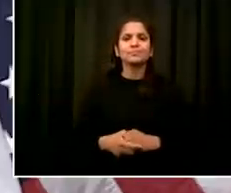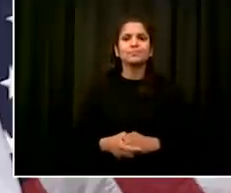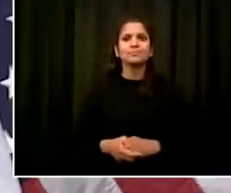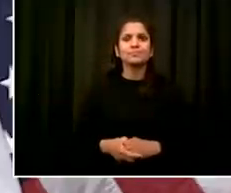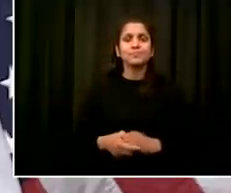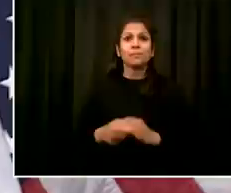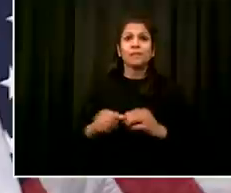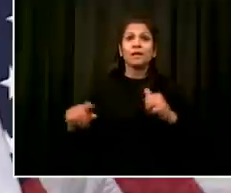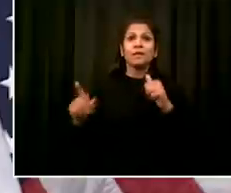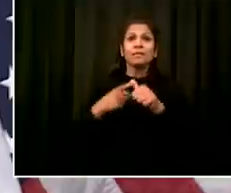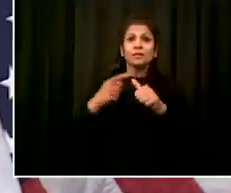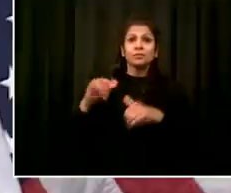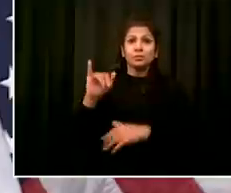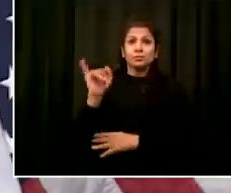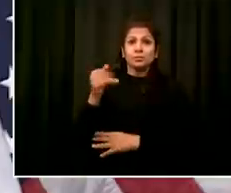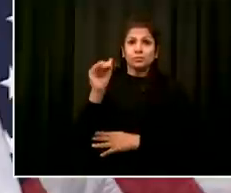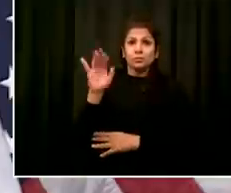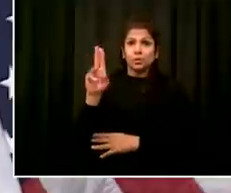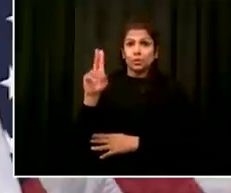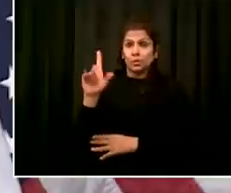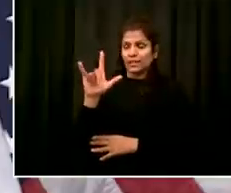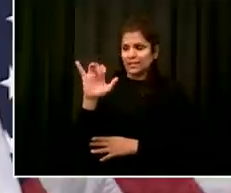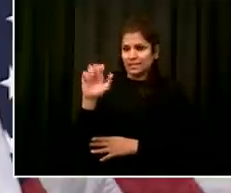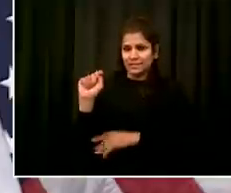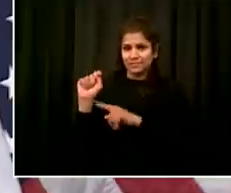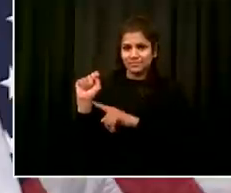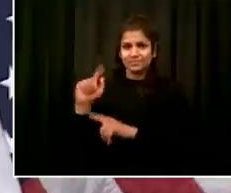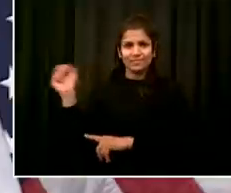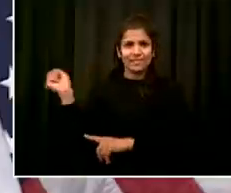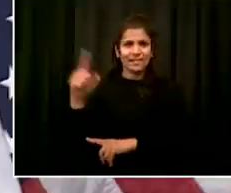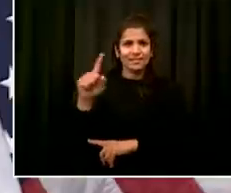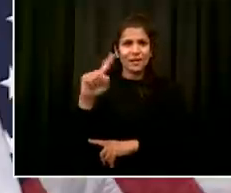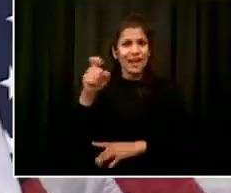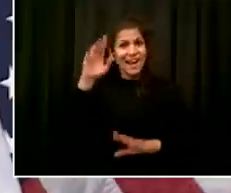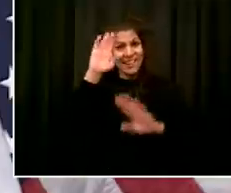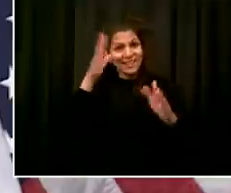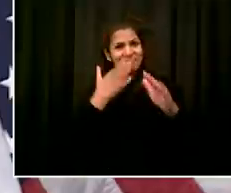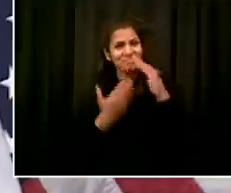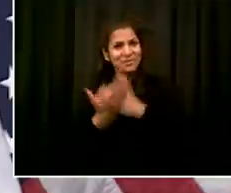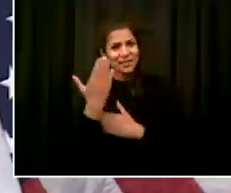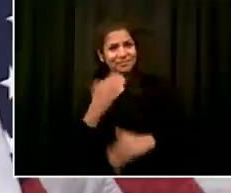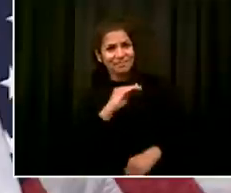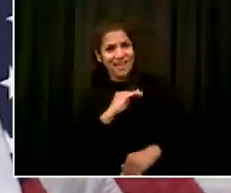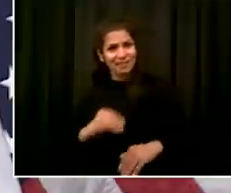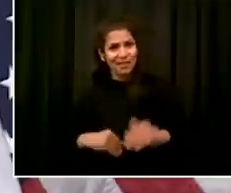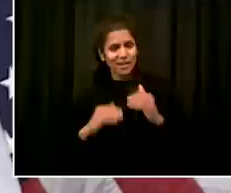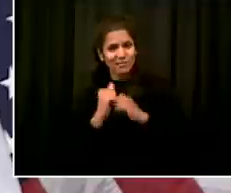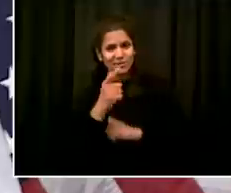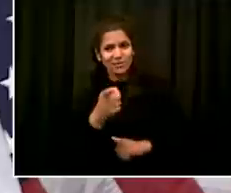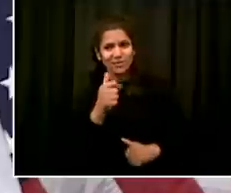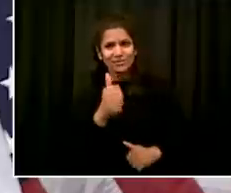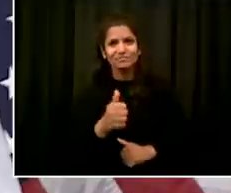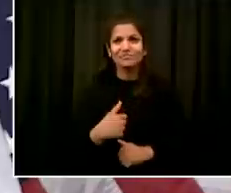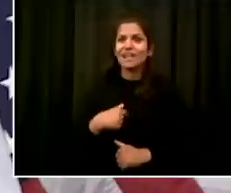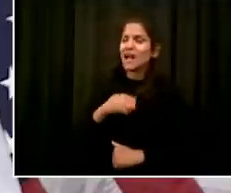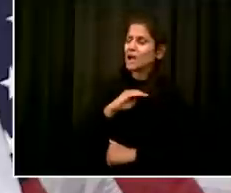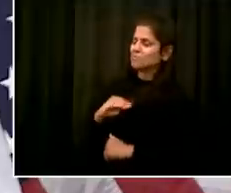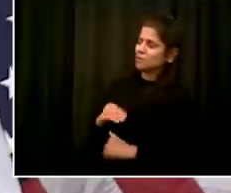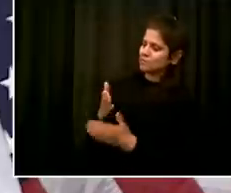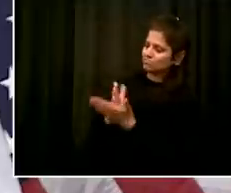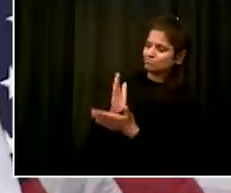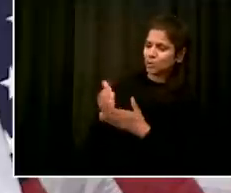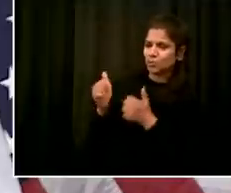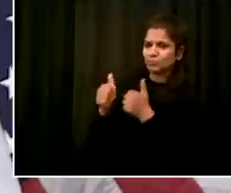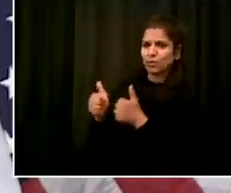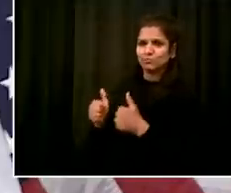Oh, hi. Good morning, Mr. Mayor. How are you today? I'm all right, Juliet. How are you? I'm okay, and thank you for coming